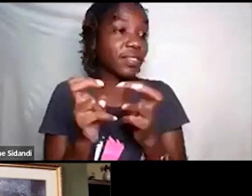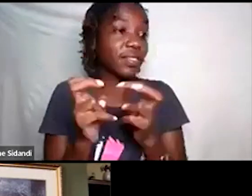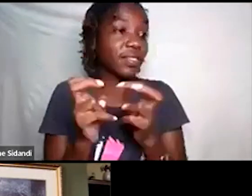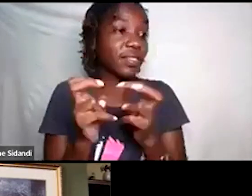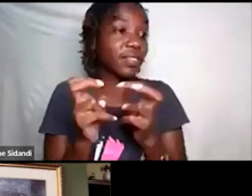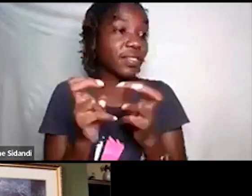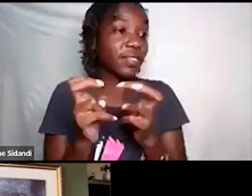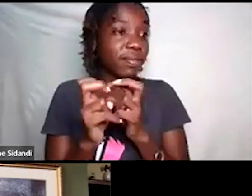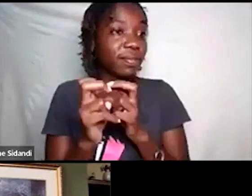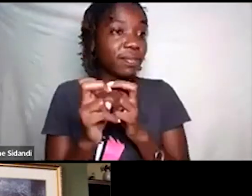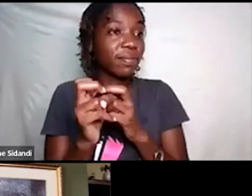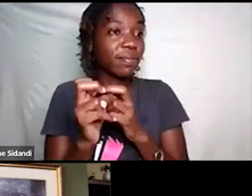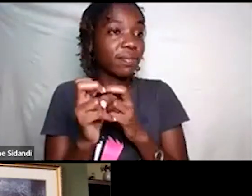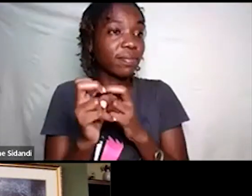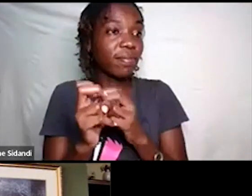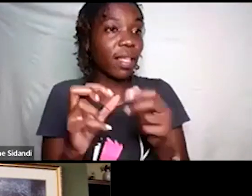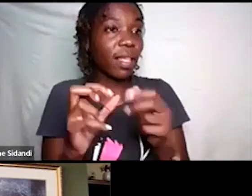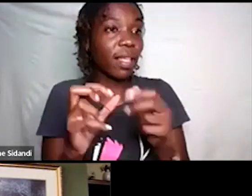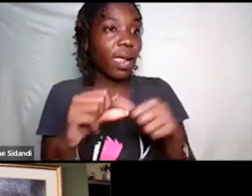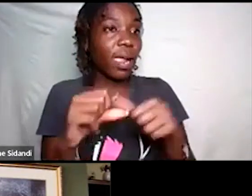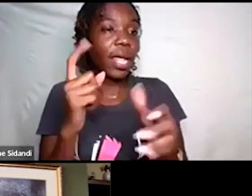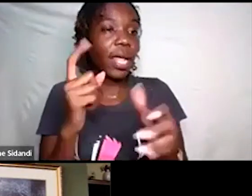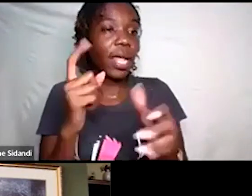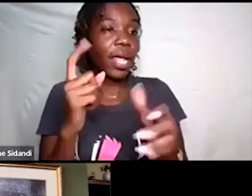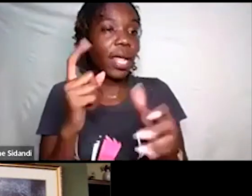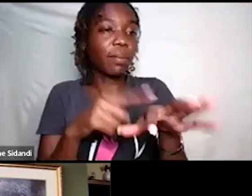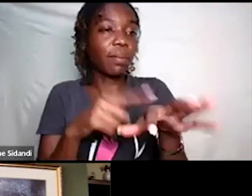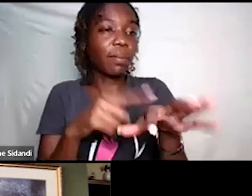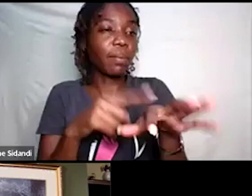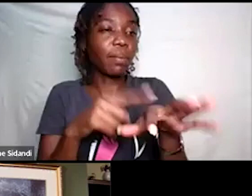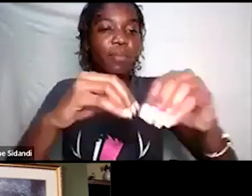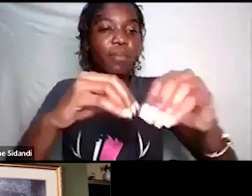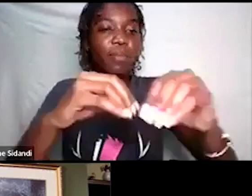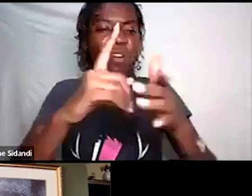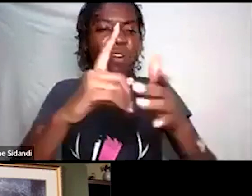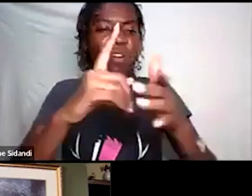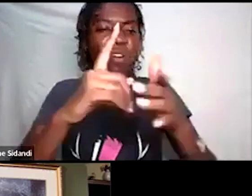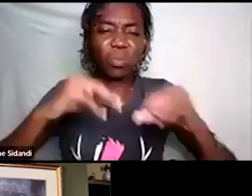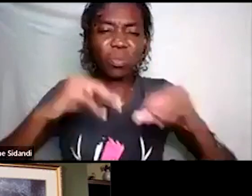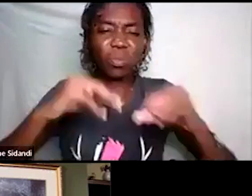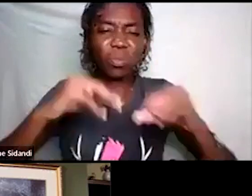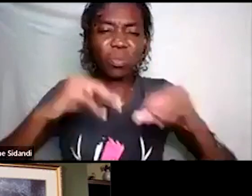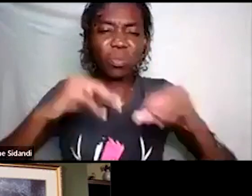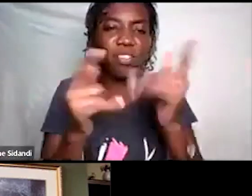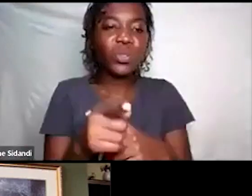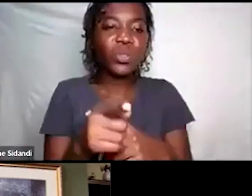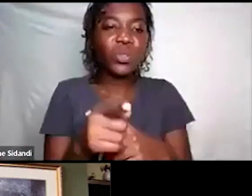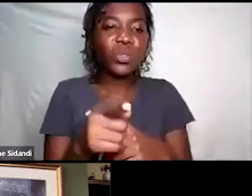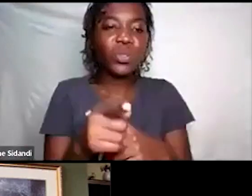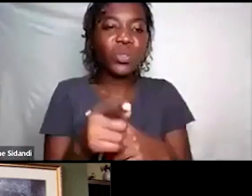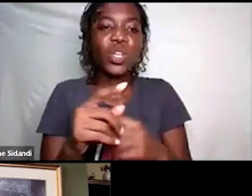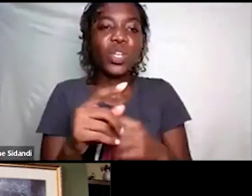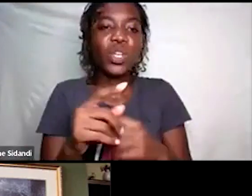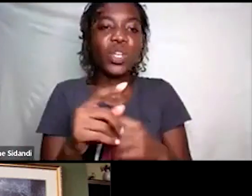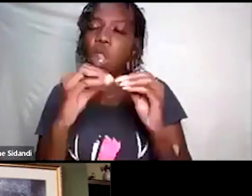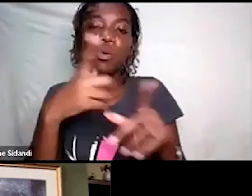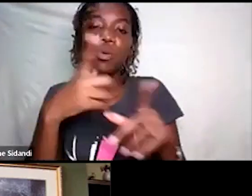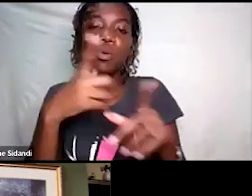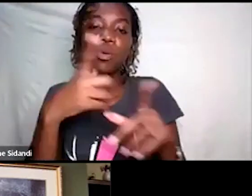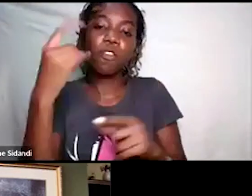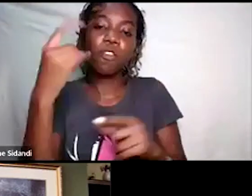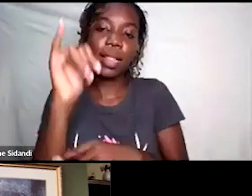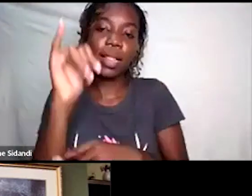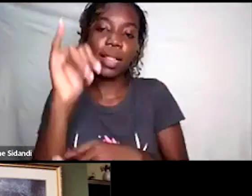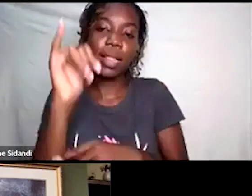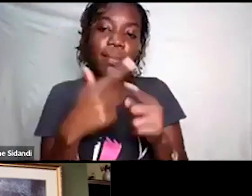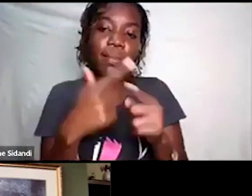When you make a move, ask yourself what the motive is. If it's long range, then go for it. But if it's based